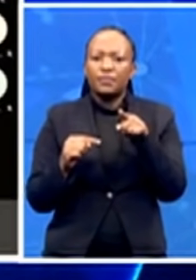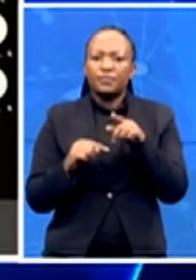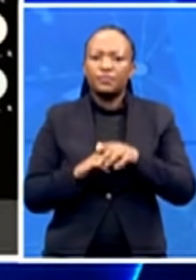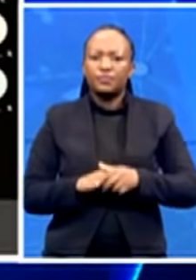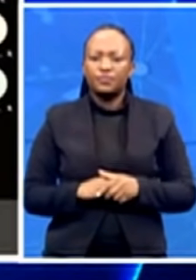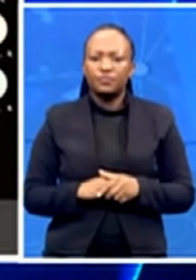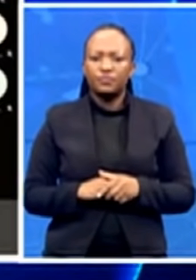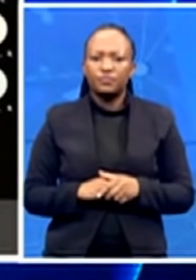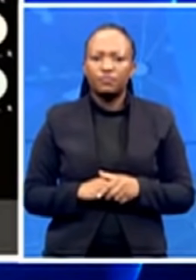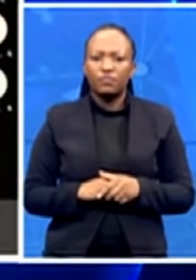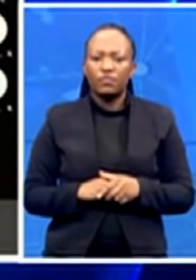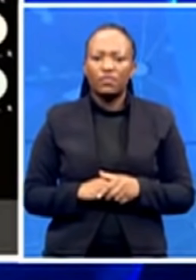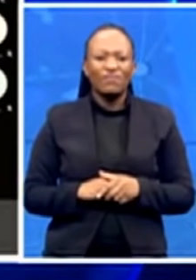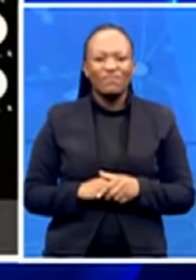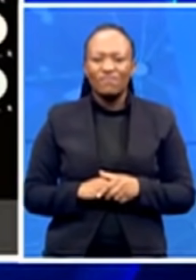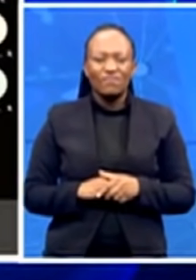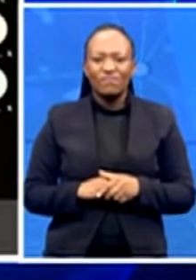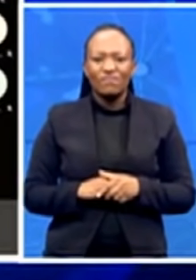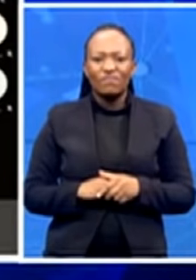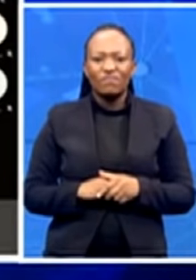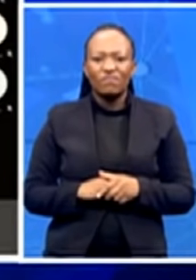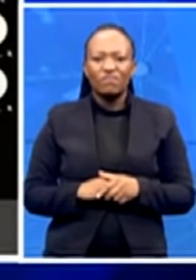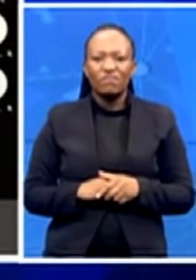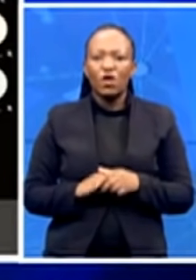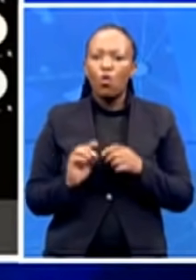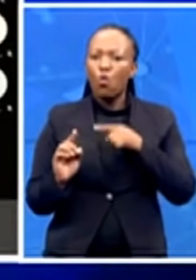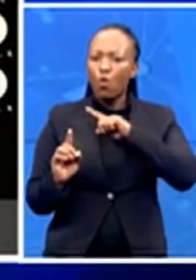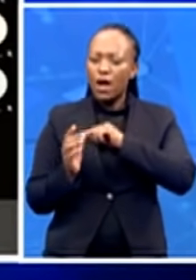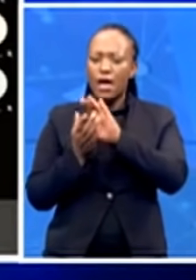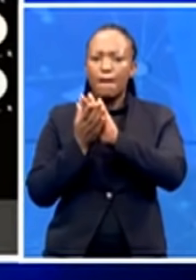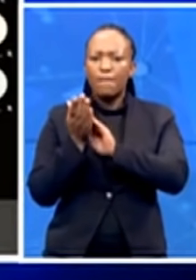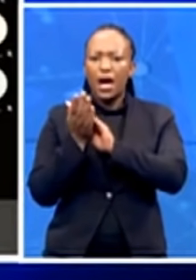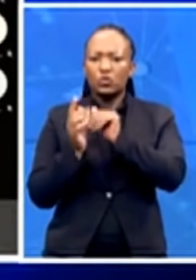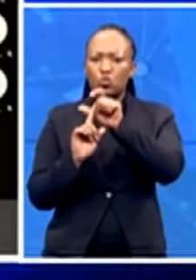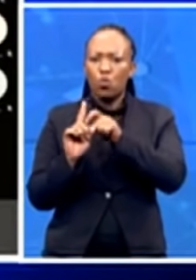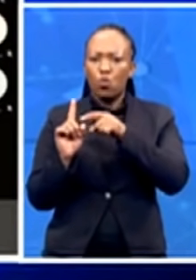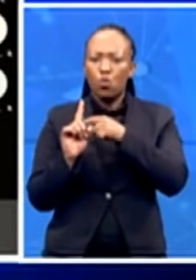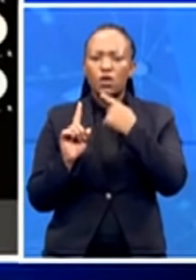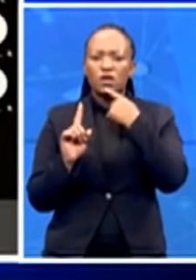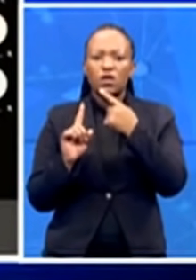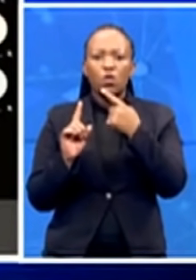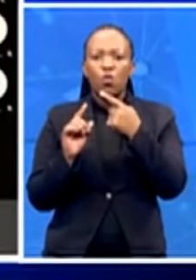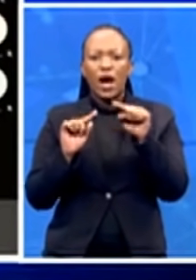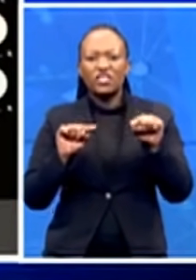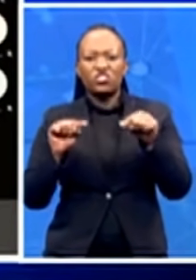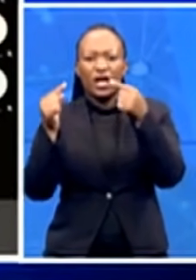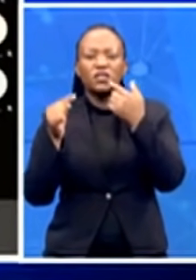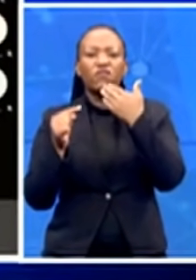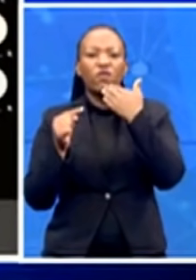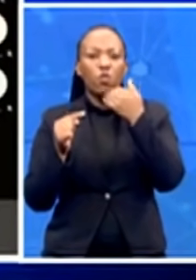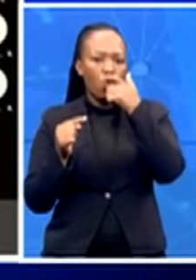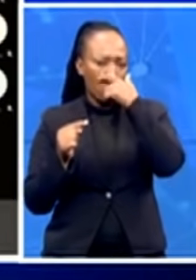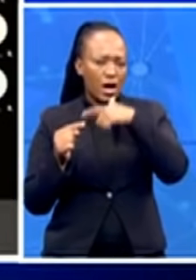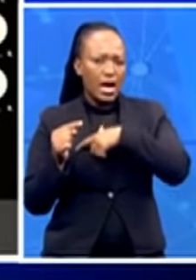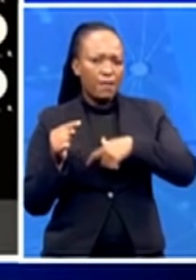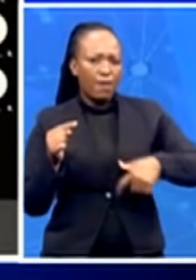view advanced by Mr. Magashule that in the absence of a challenge by Mr. Ramaphosa to his suspension, the court is